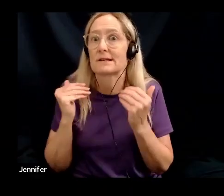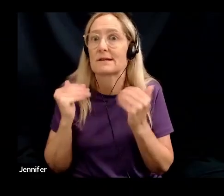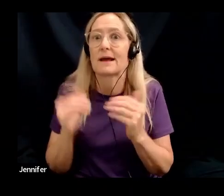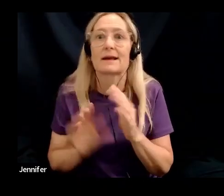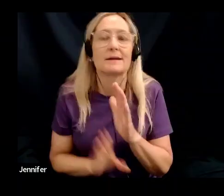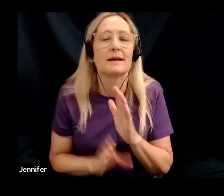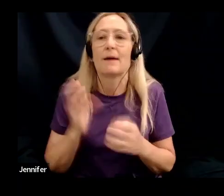period.